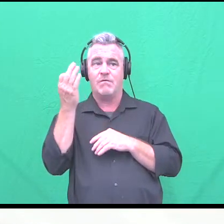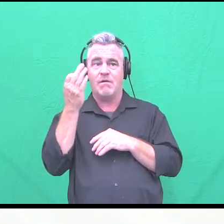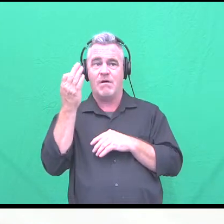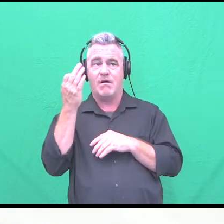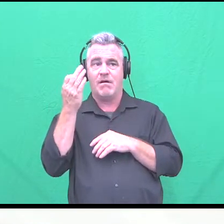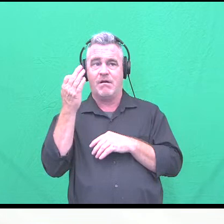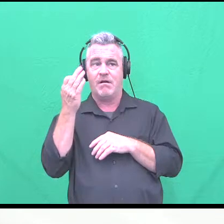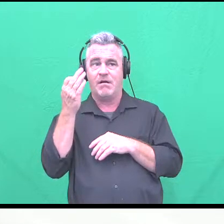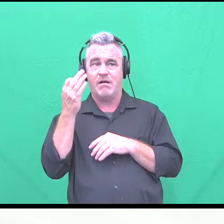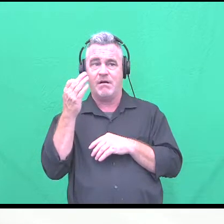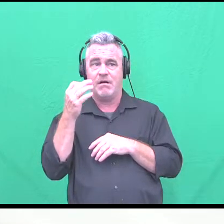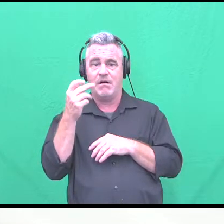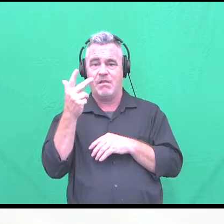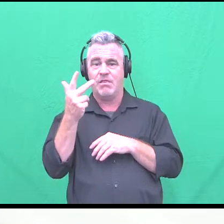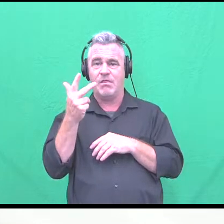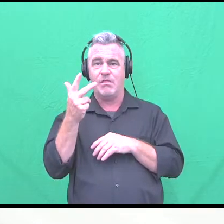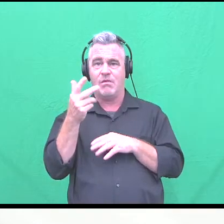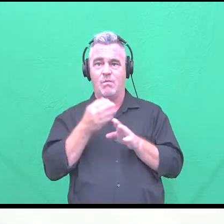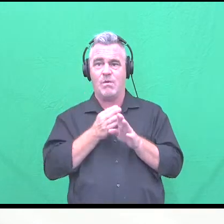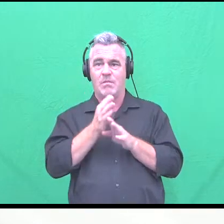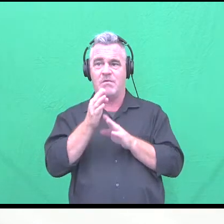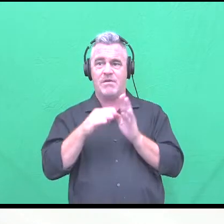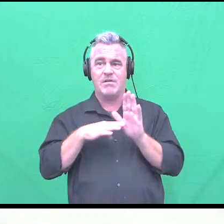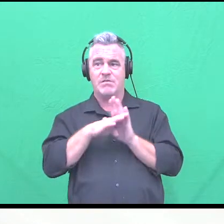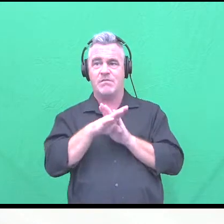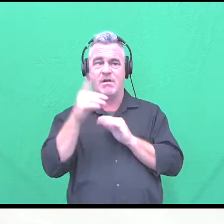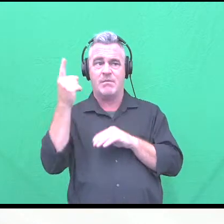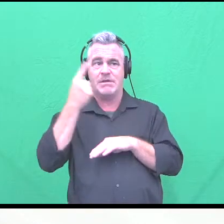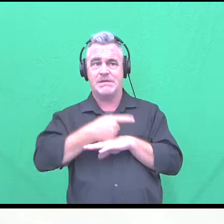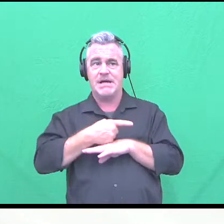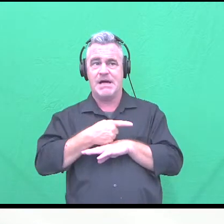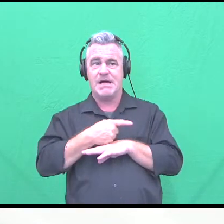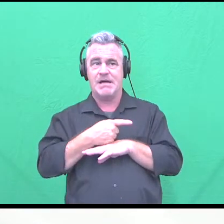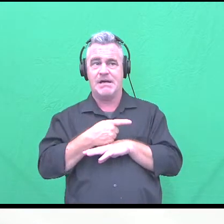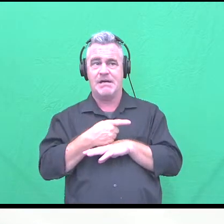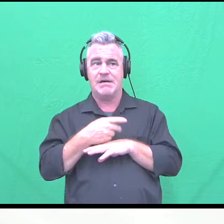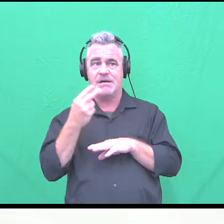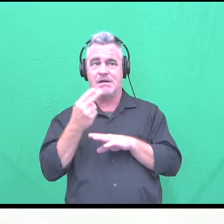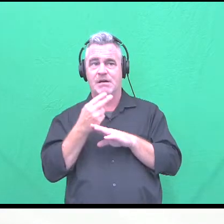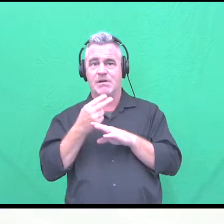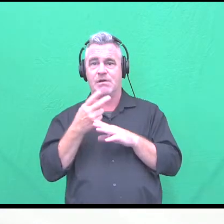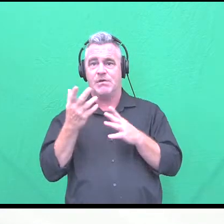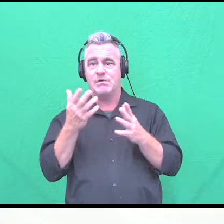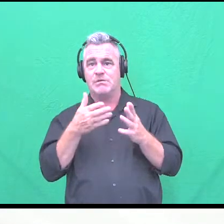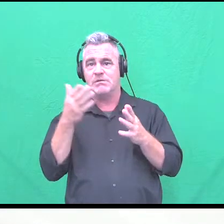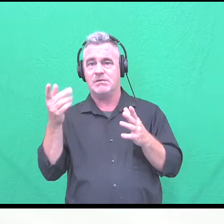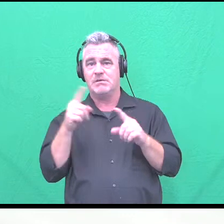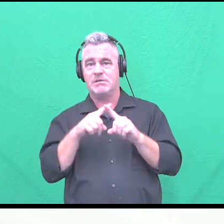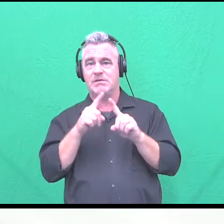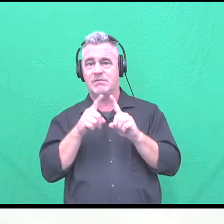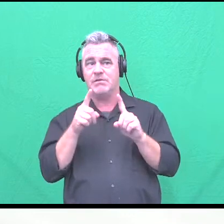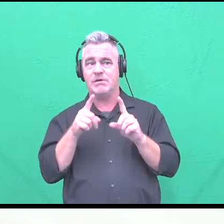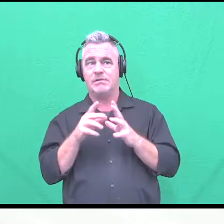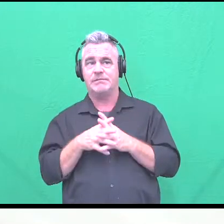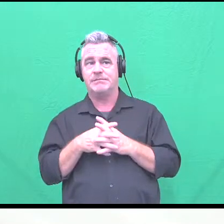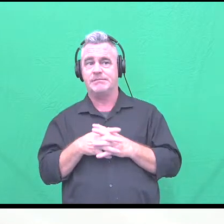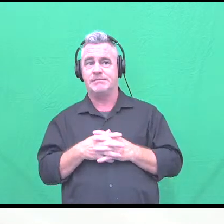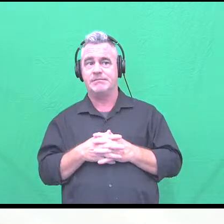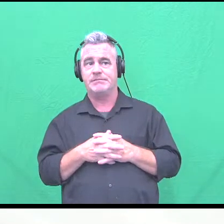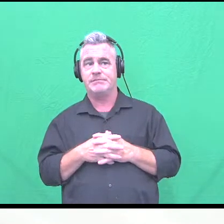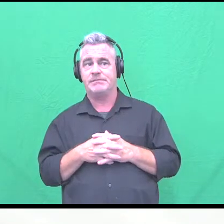are allowed 3 professional development days, which they can schedule as they see fit. Usually they schedule them around